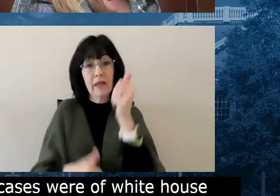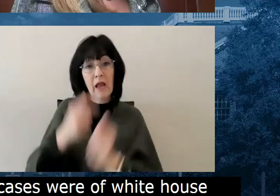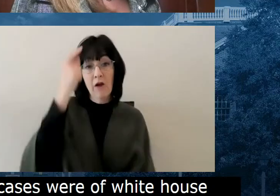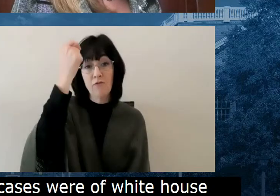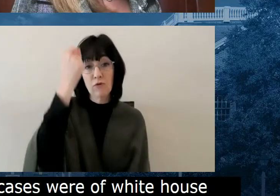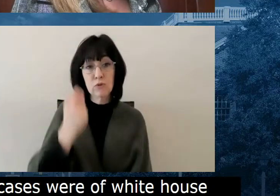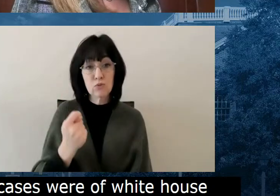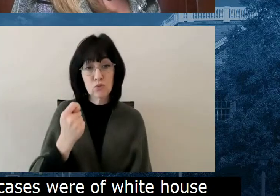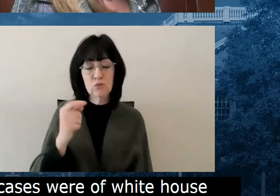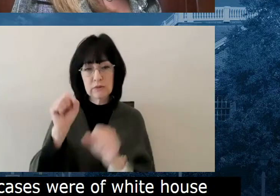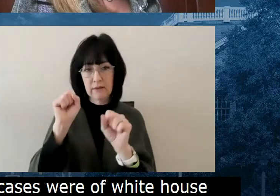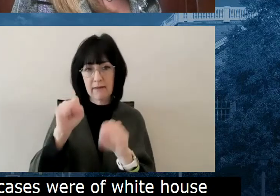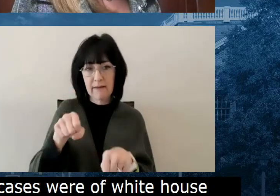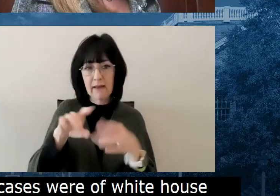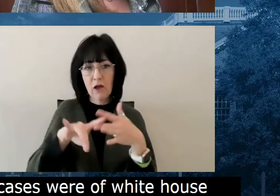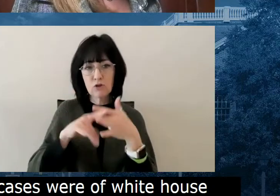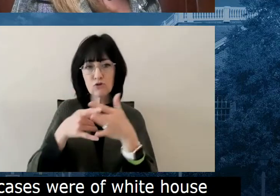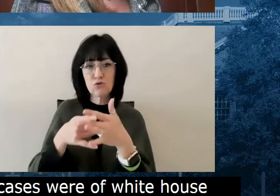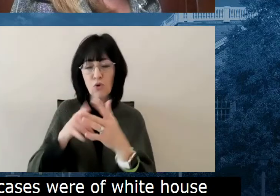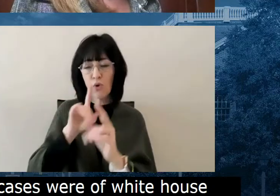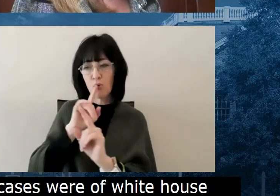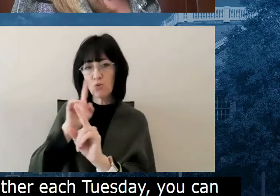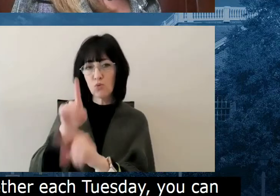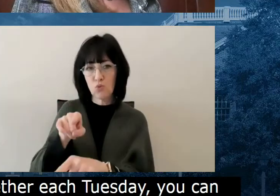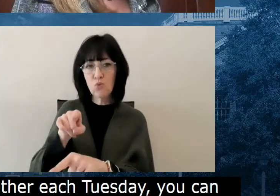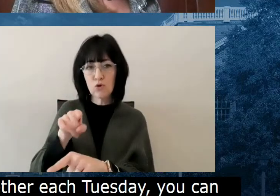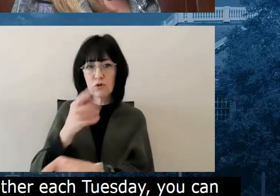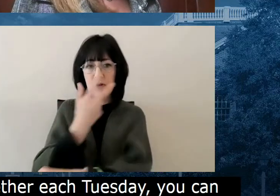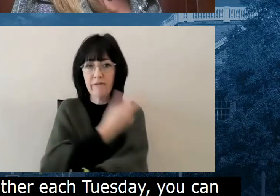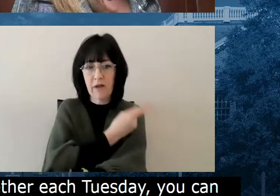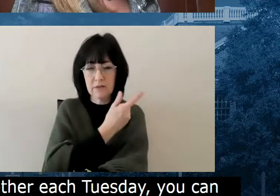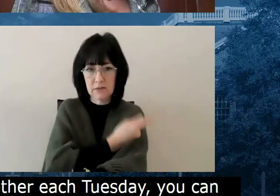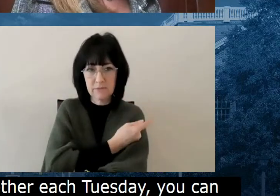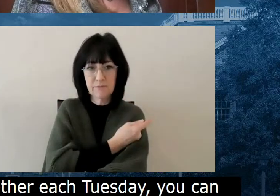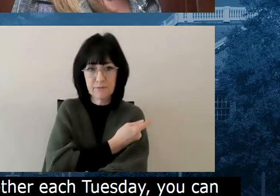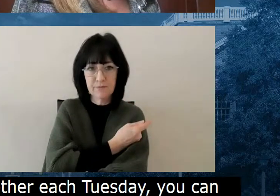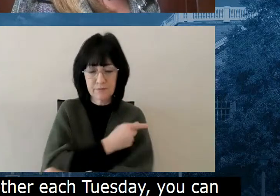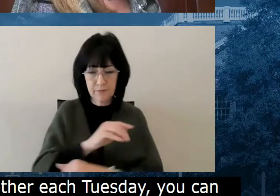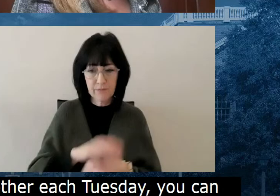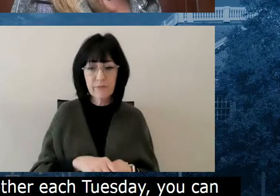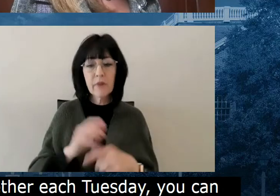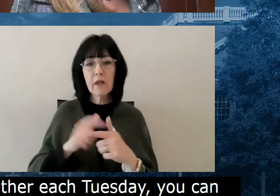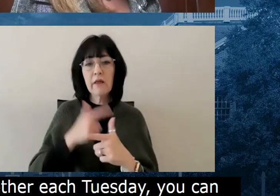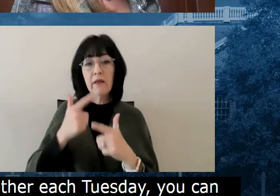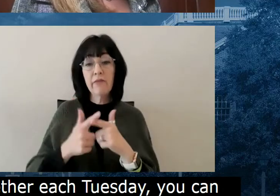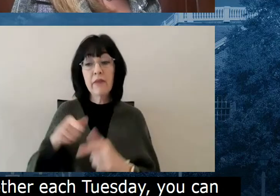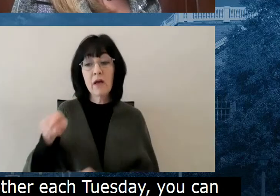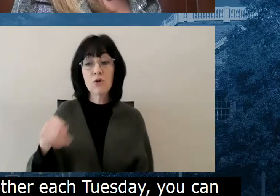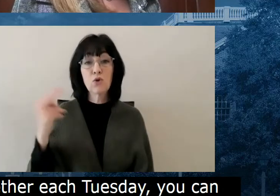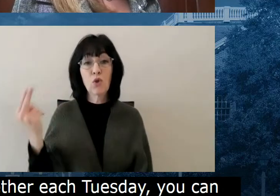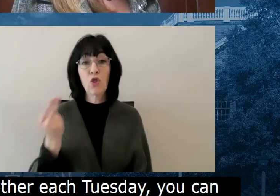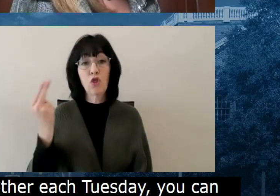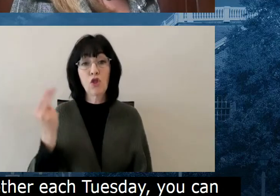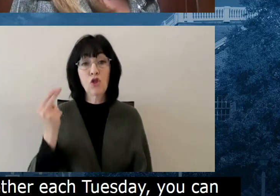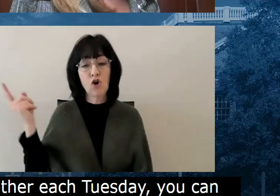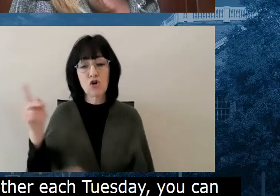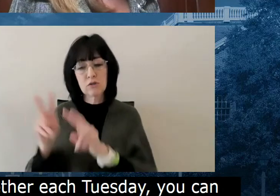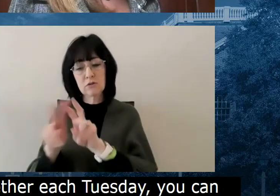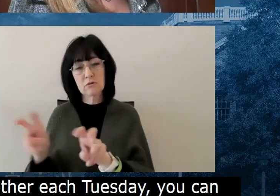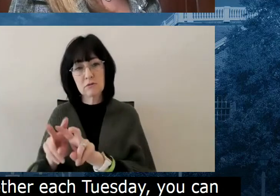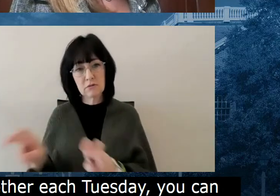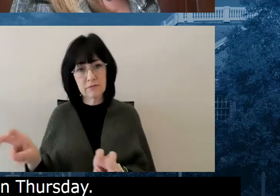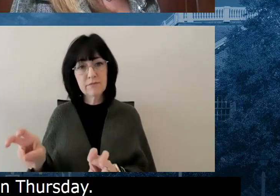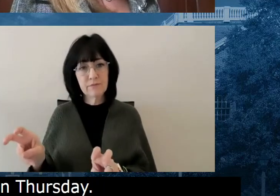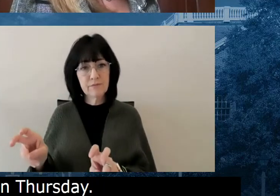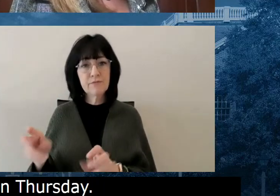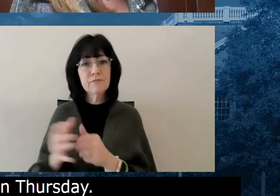order, which will be recognized on Thursday. We've taken down our full order so